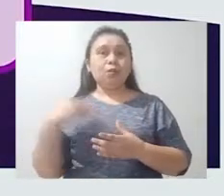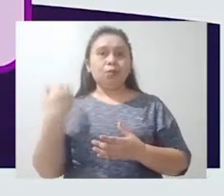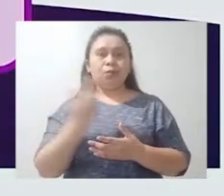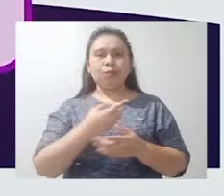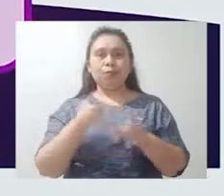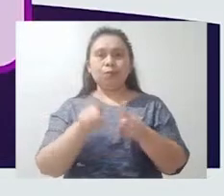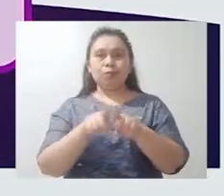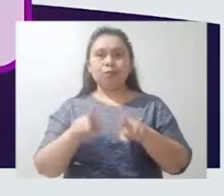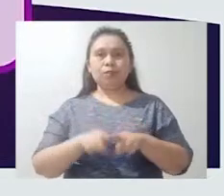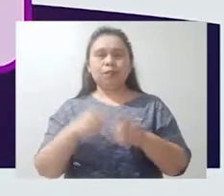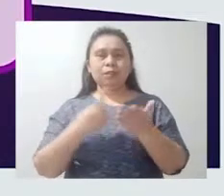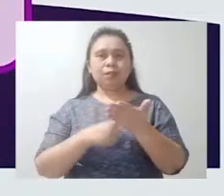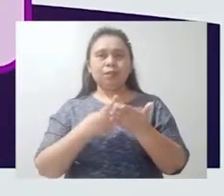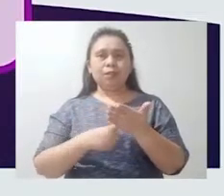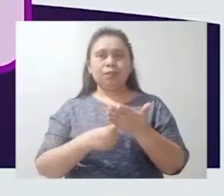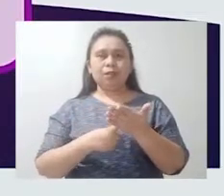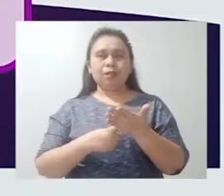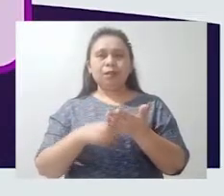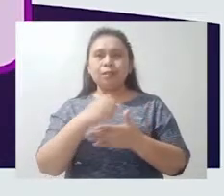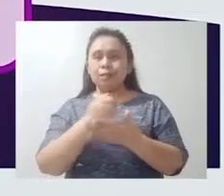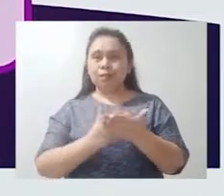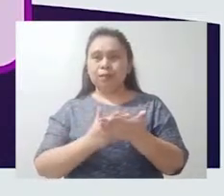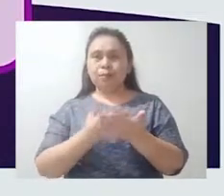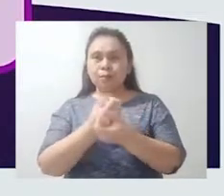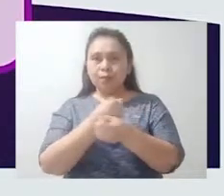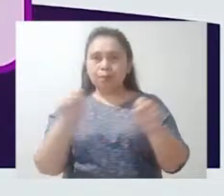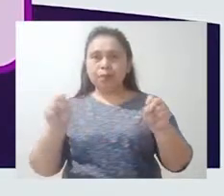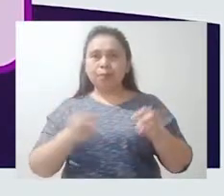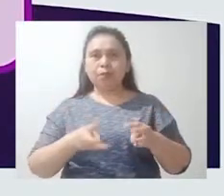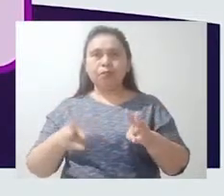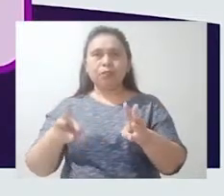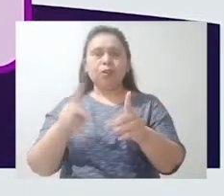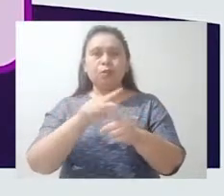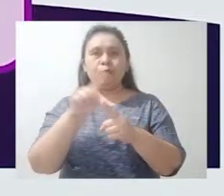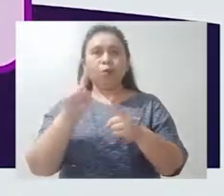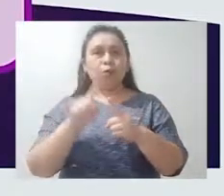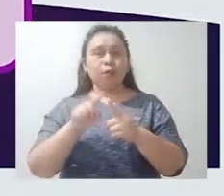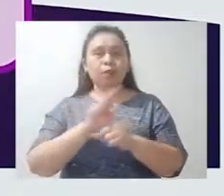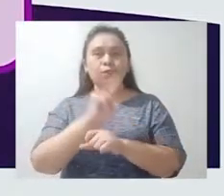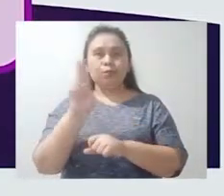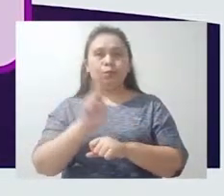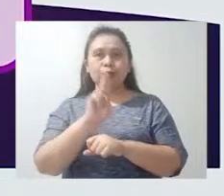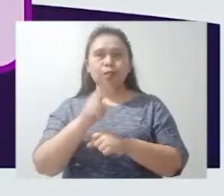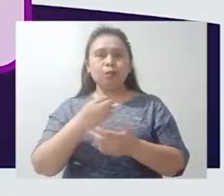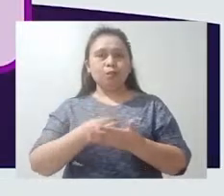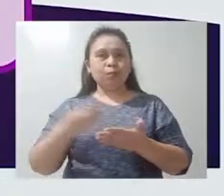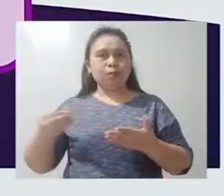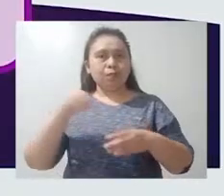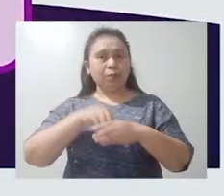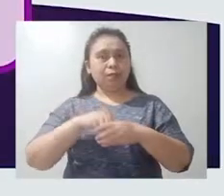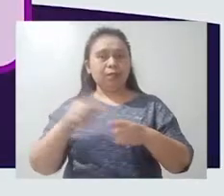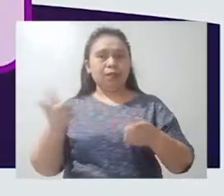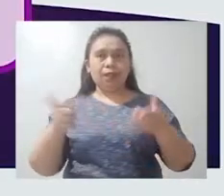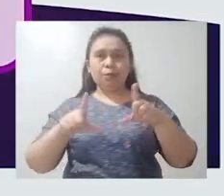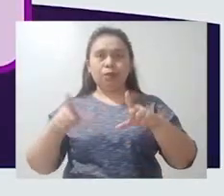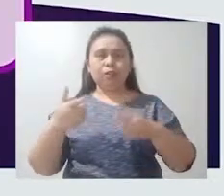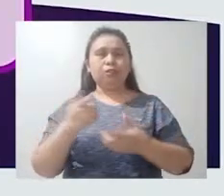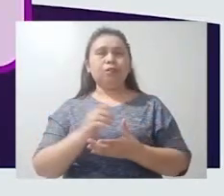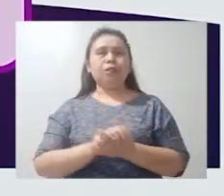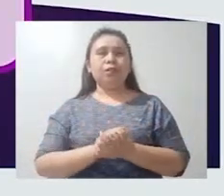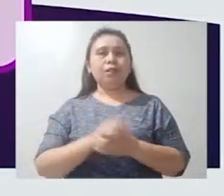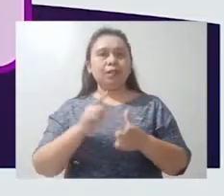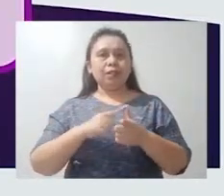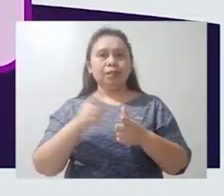also discussed some safety precautions when handling objects in the laboratory.